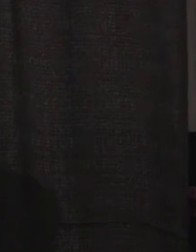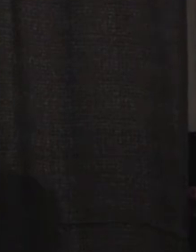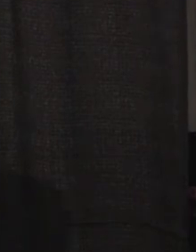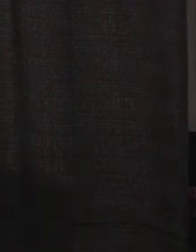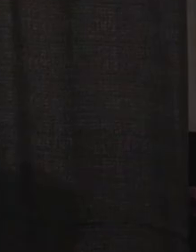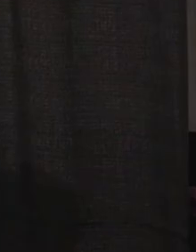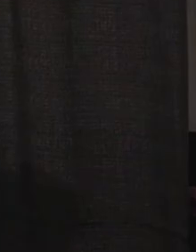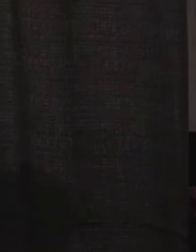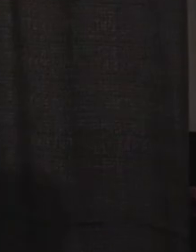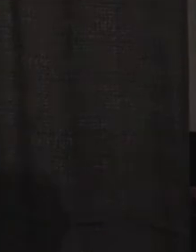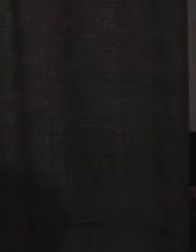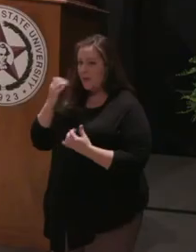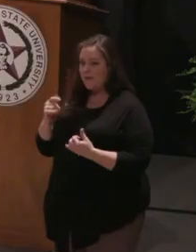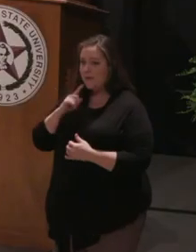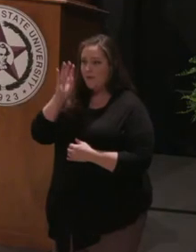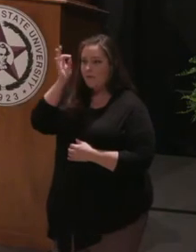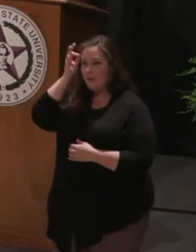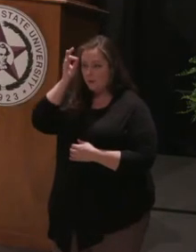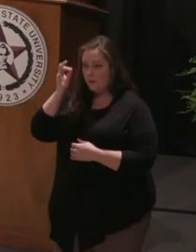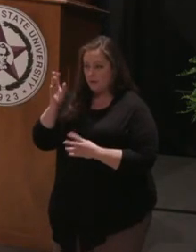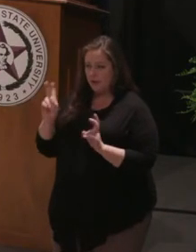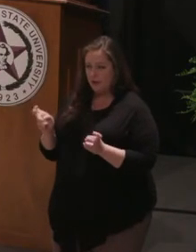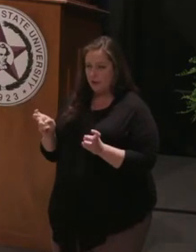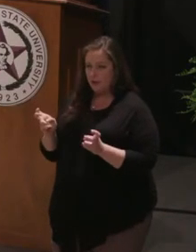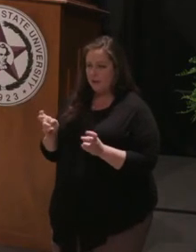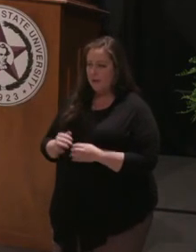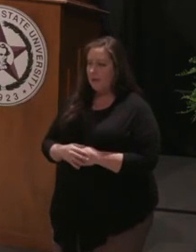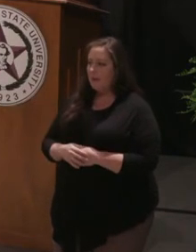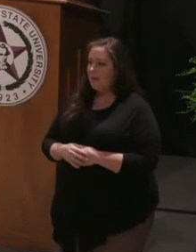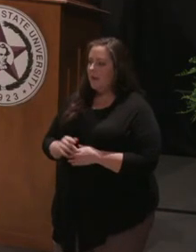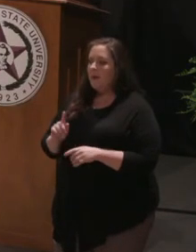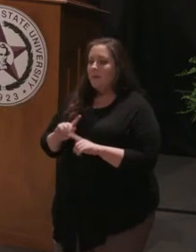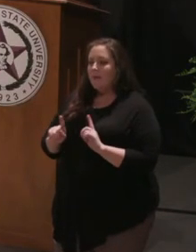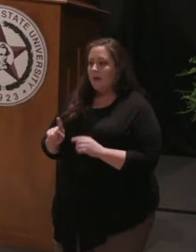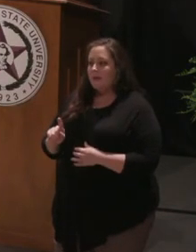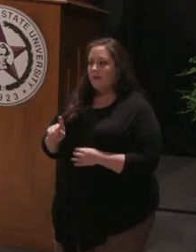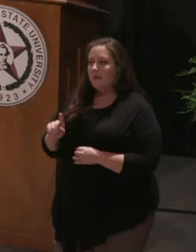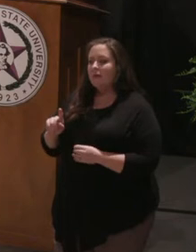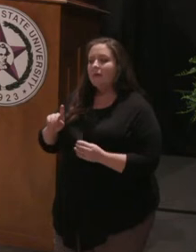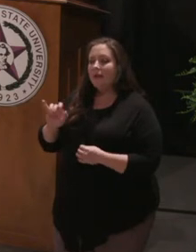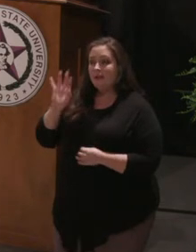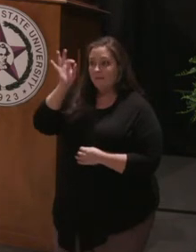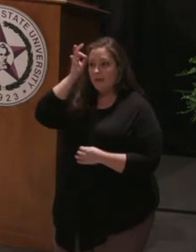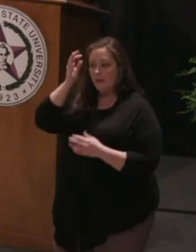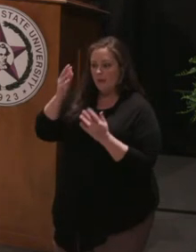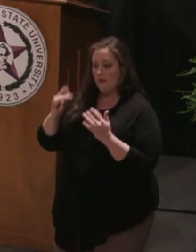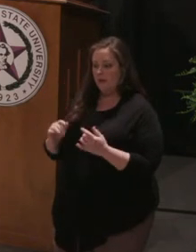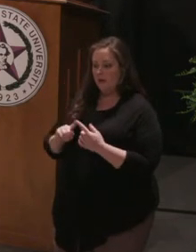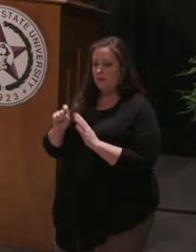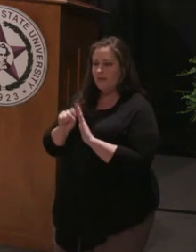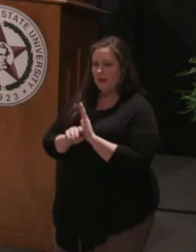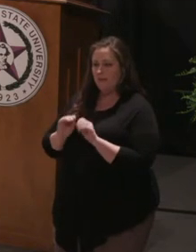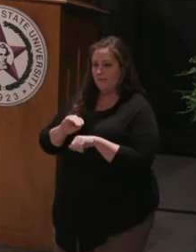gentlemen, I know that this is a federal issue here, but it is trickling down to the state level.